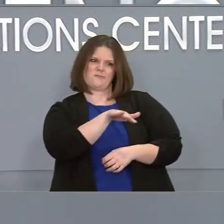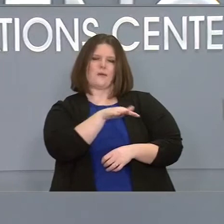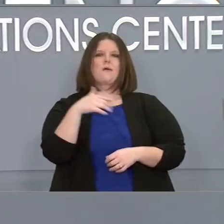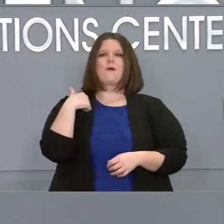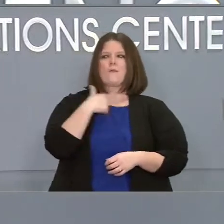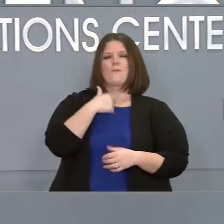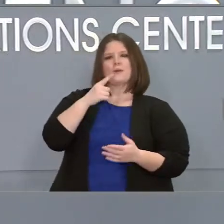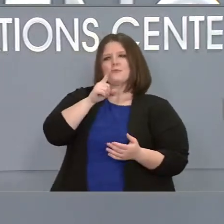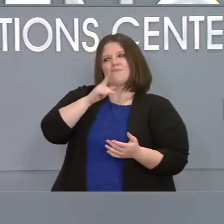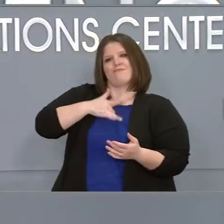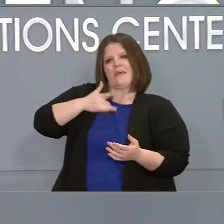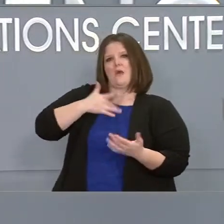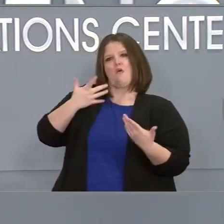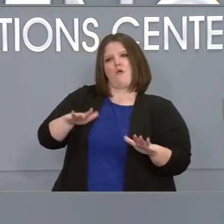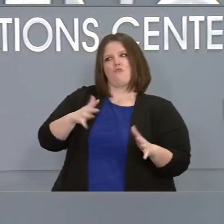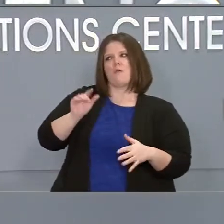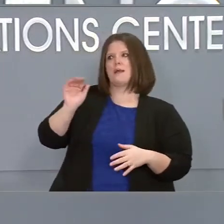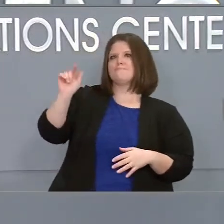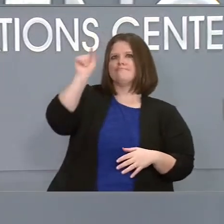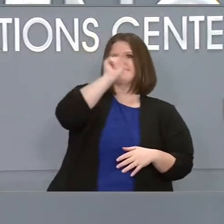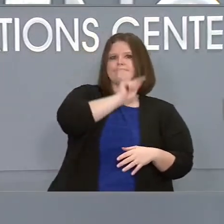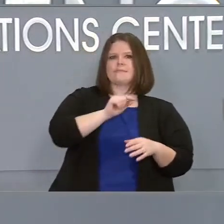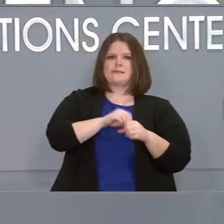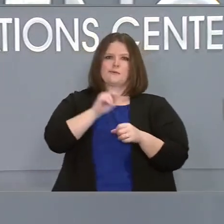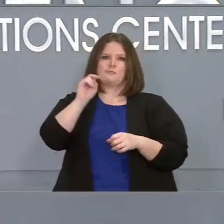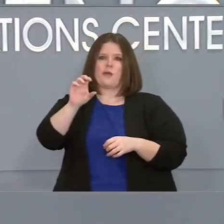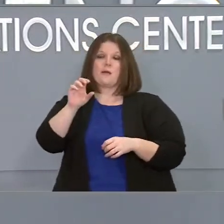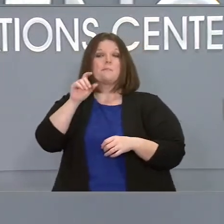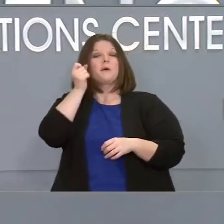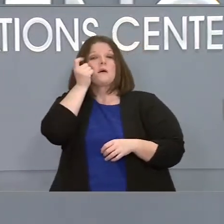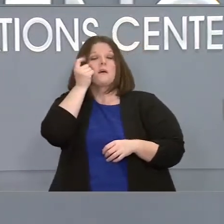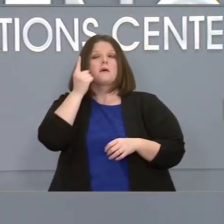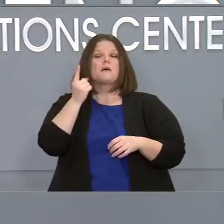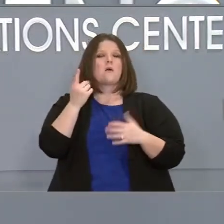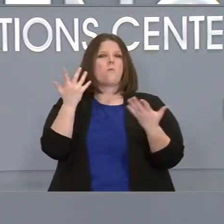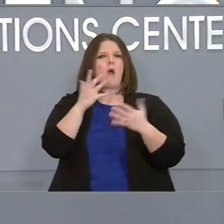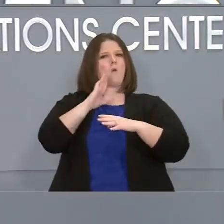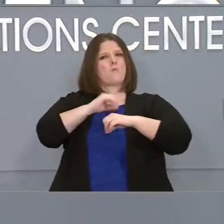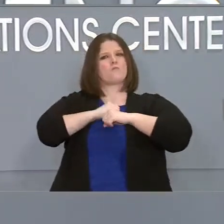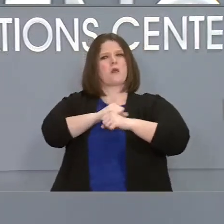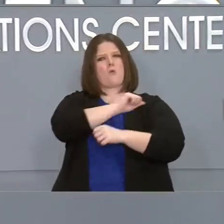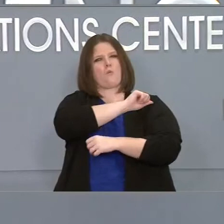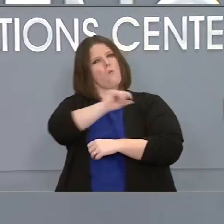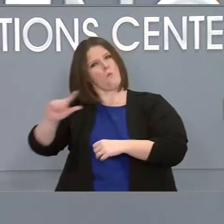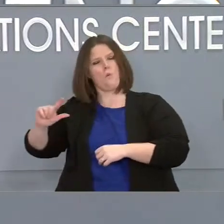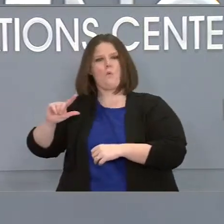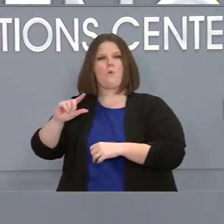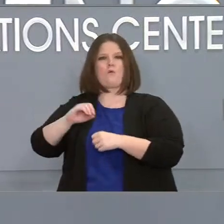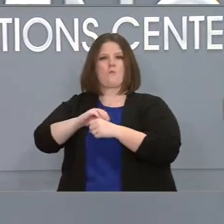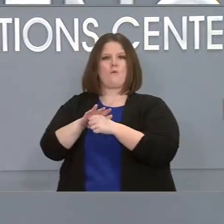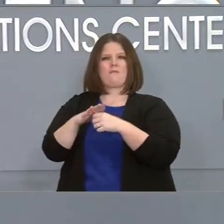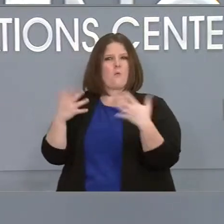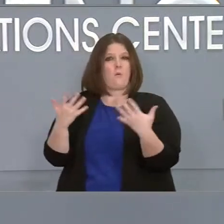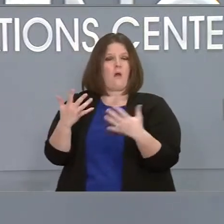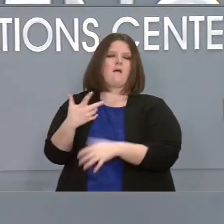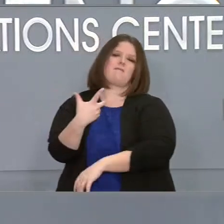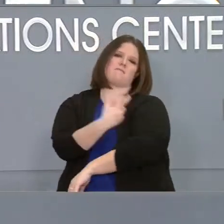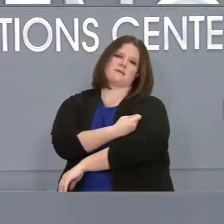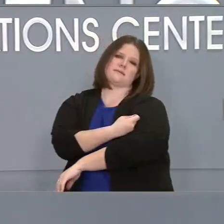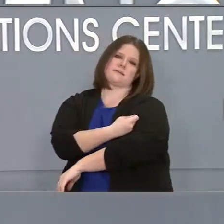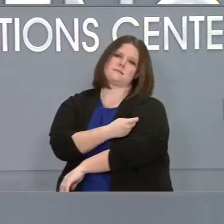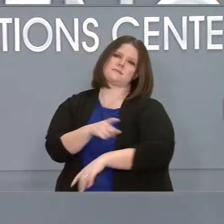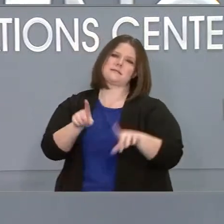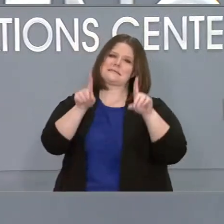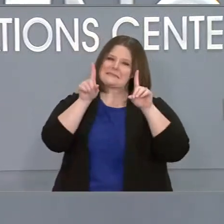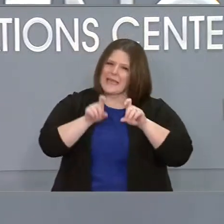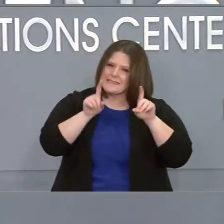of beating back this pandemic of all kinds, right? And it's vaccines, it's testing, and it's masks. So that's why